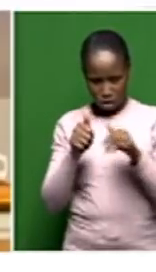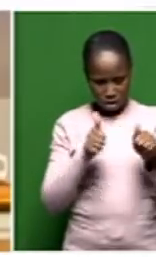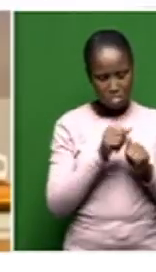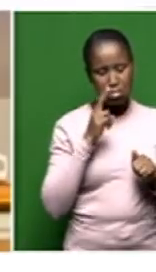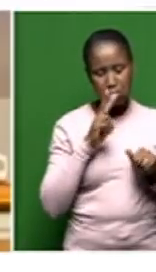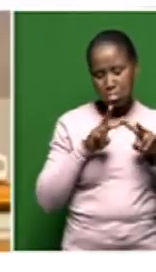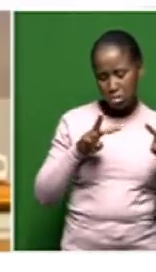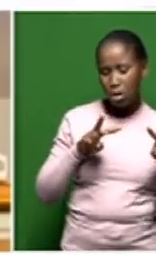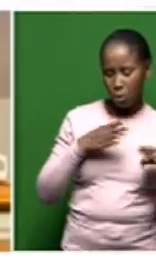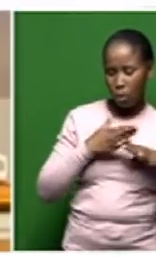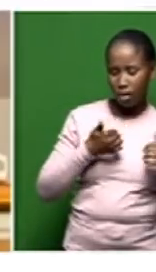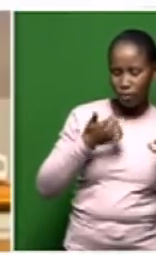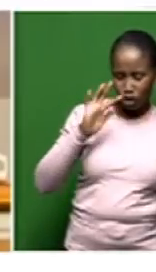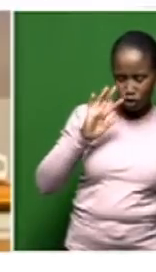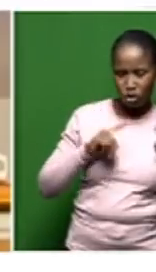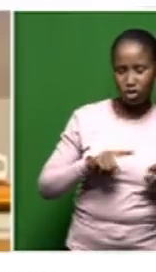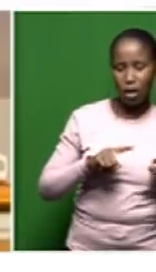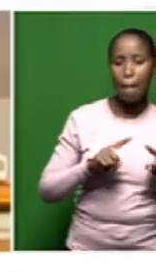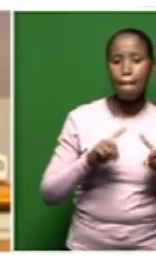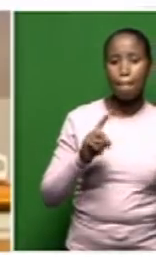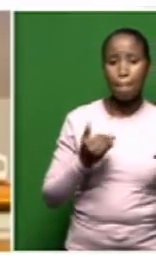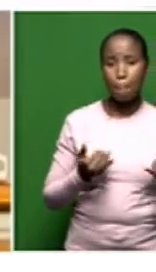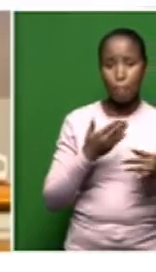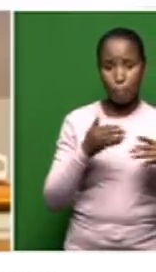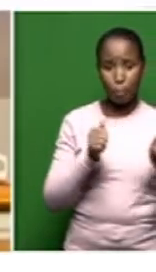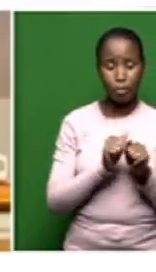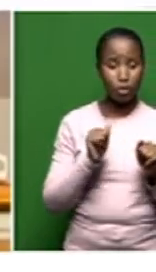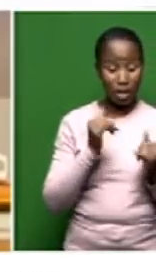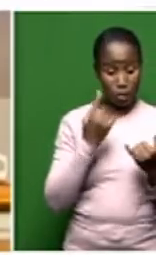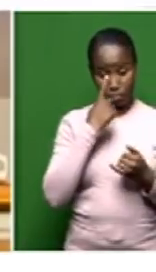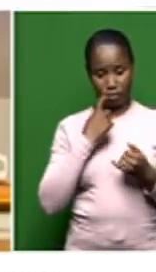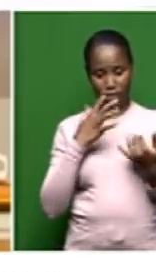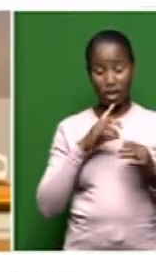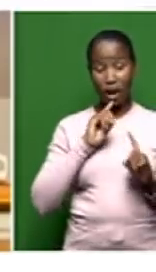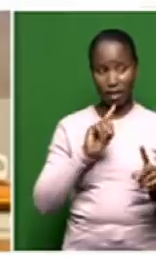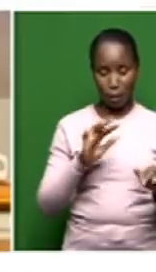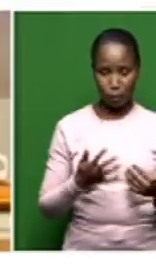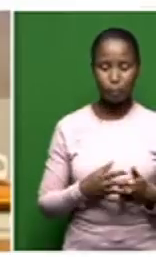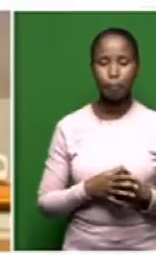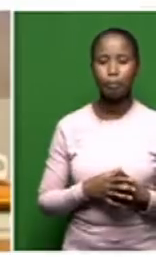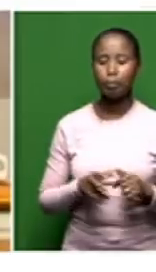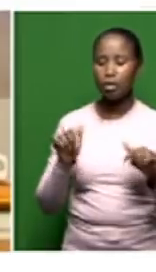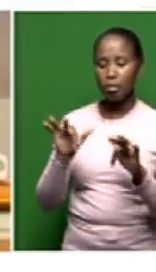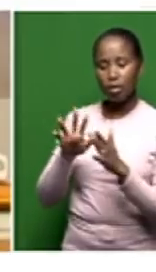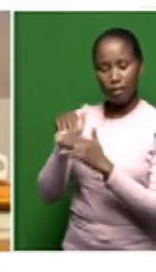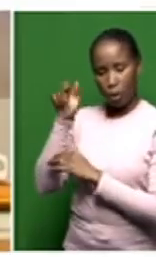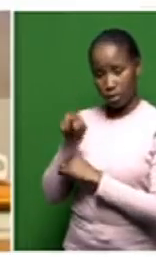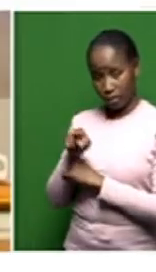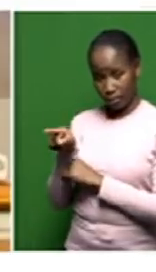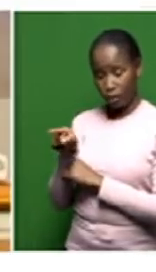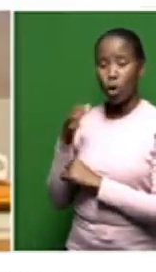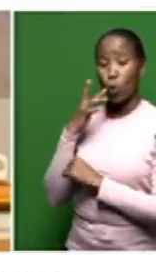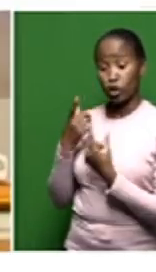worked. Now, the thing is about coalitions, and coming to your question now, is that, you know, the voters actually, when